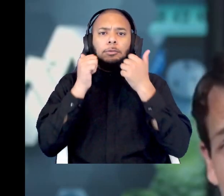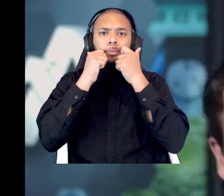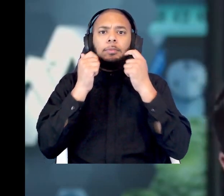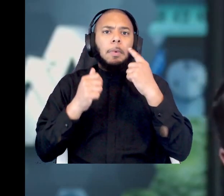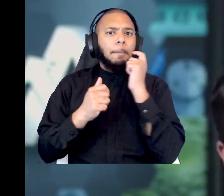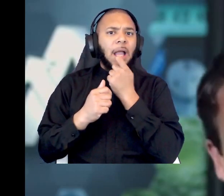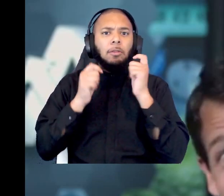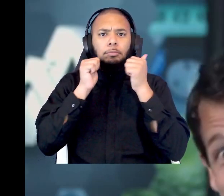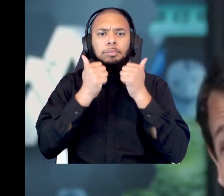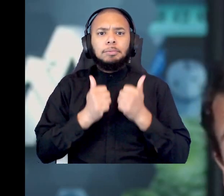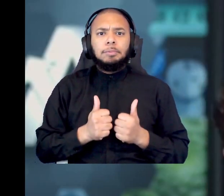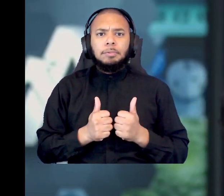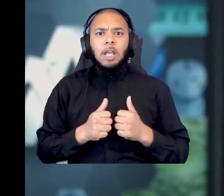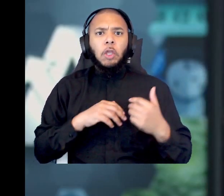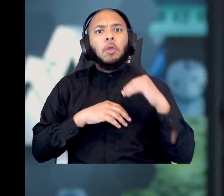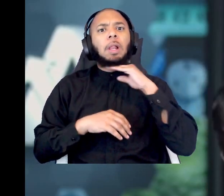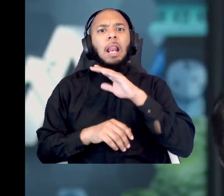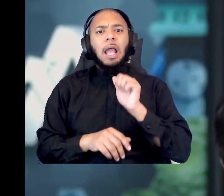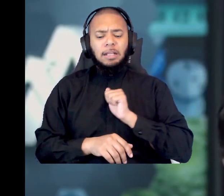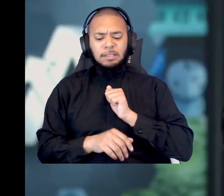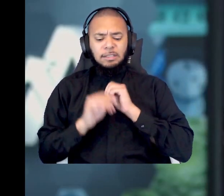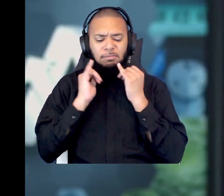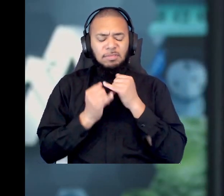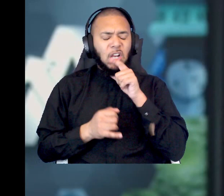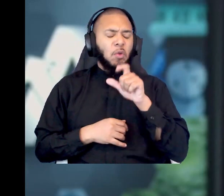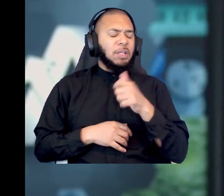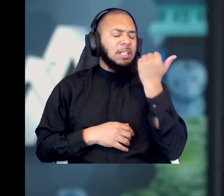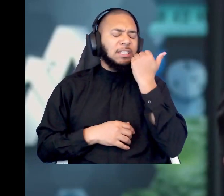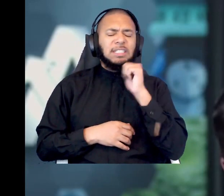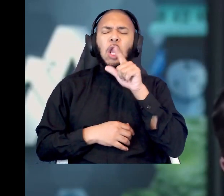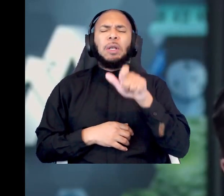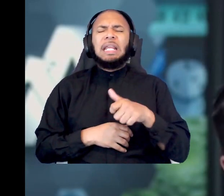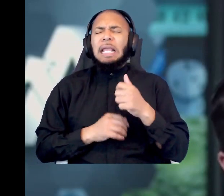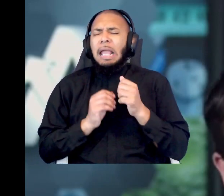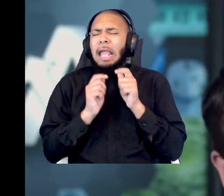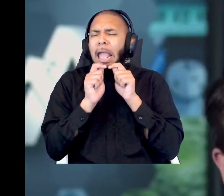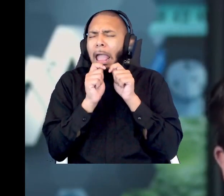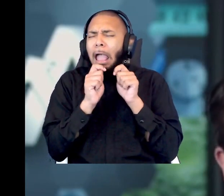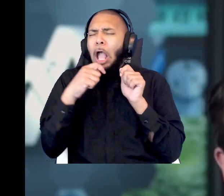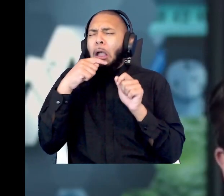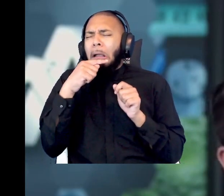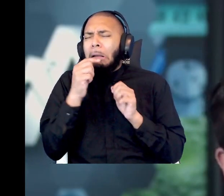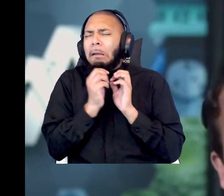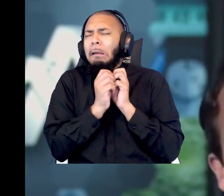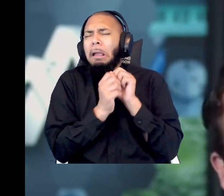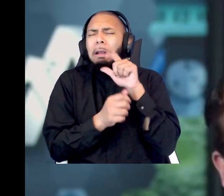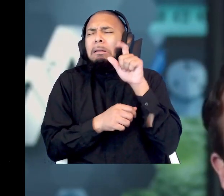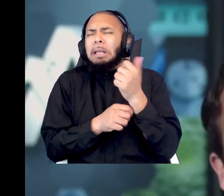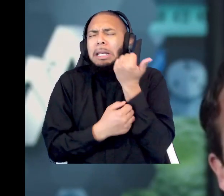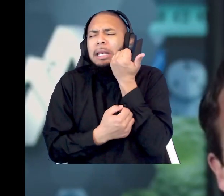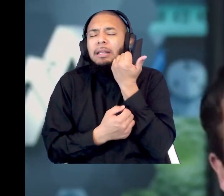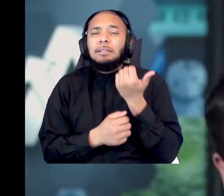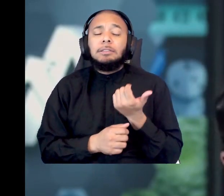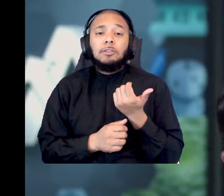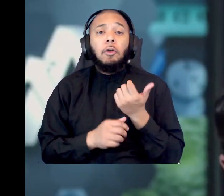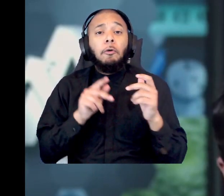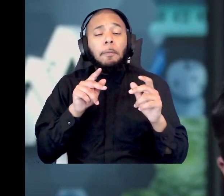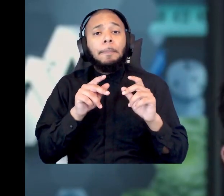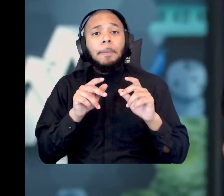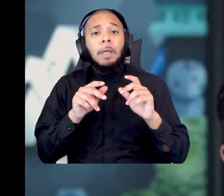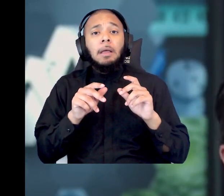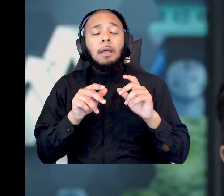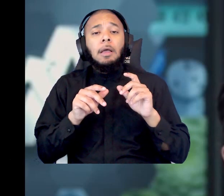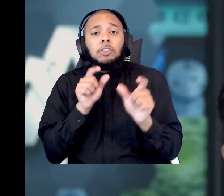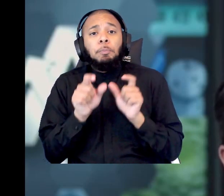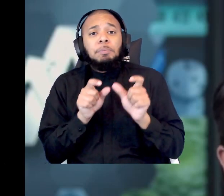need the dentist. I'll be fine. So a lot of people who don't have dental insurance pretend they can live without it. And